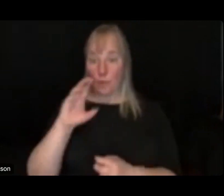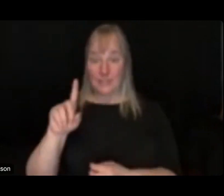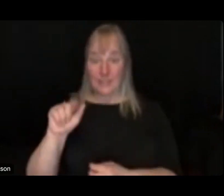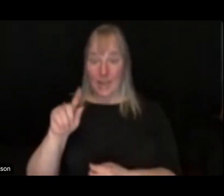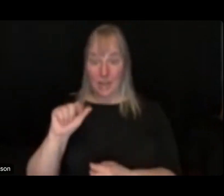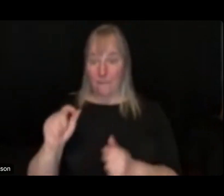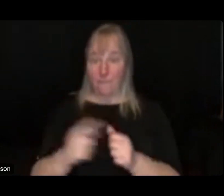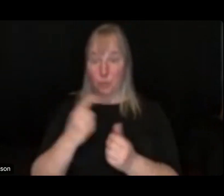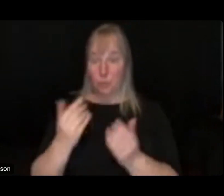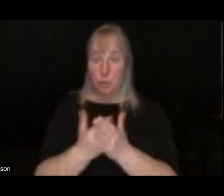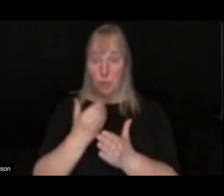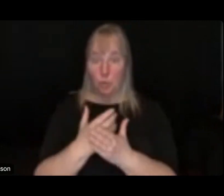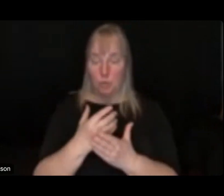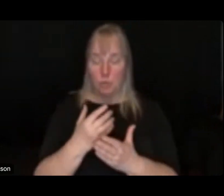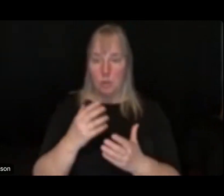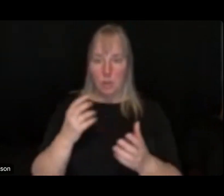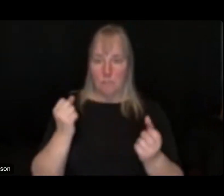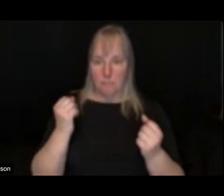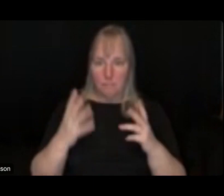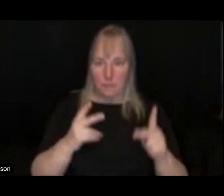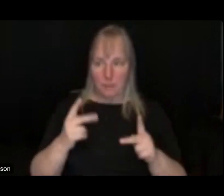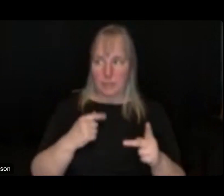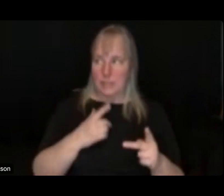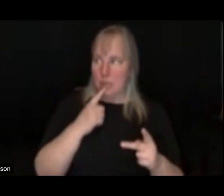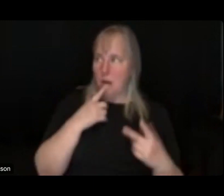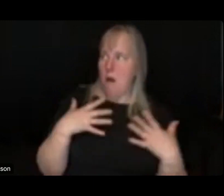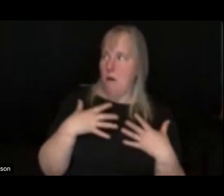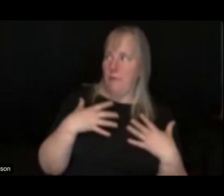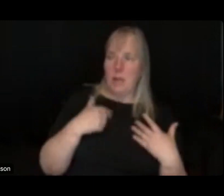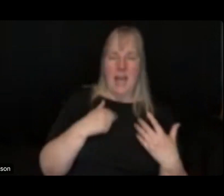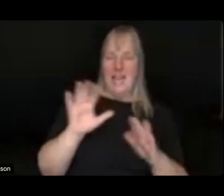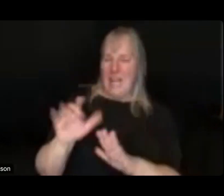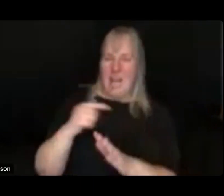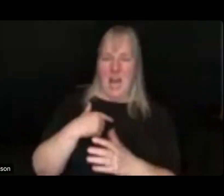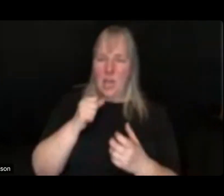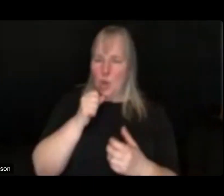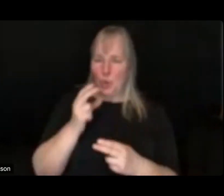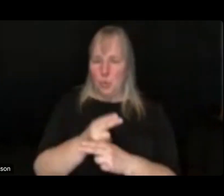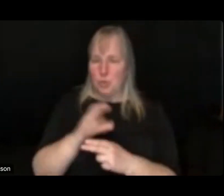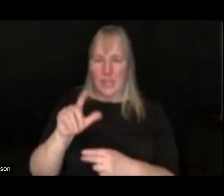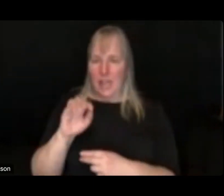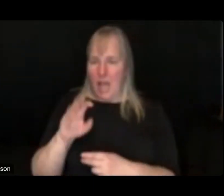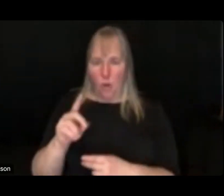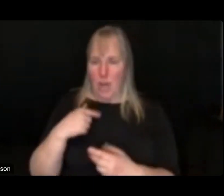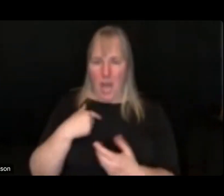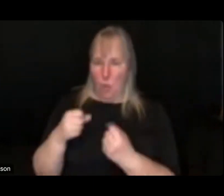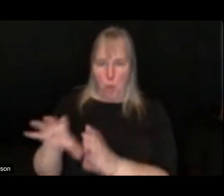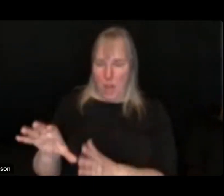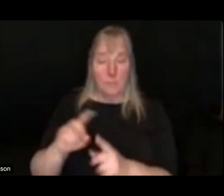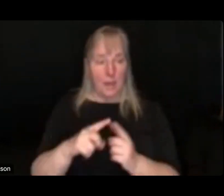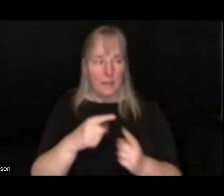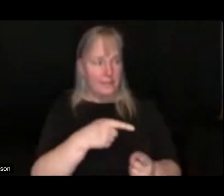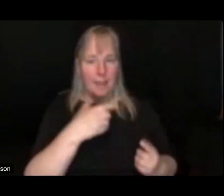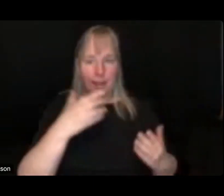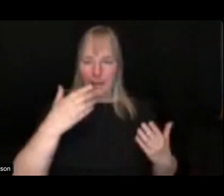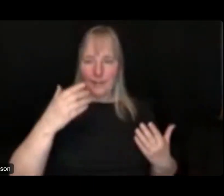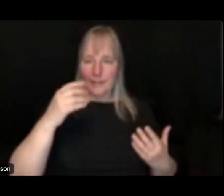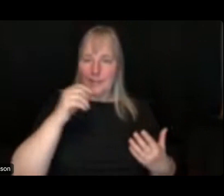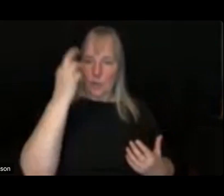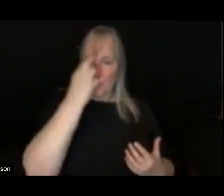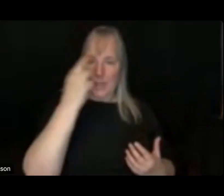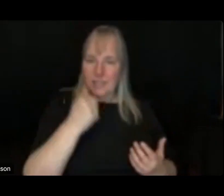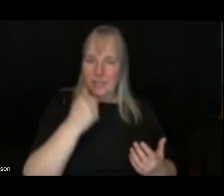of fear and people said, I don't use the cloud, I don't want it. When they didn't realize they were already using it. They were banking online, they were